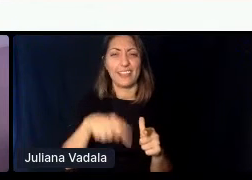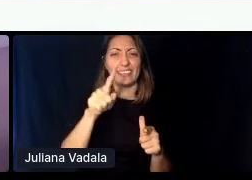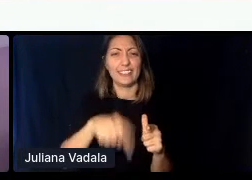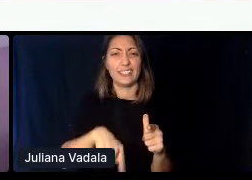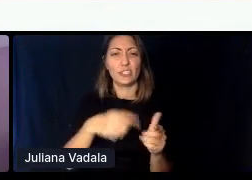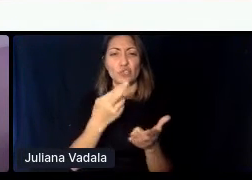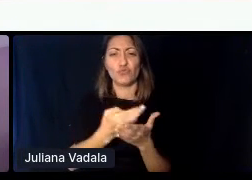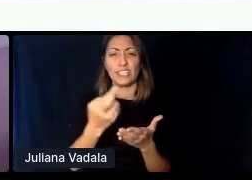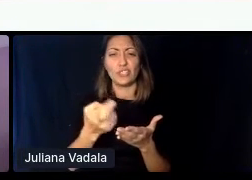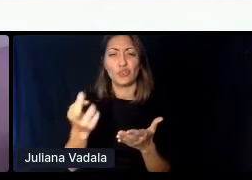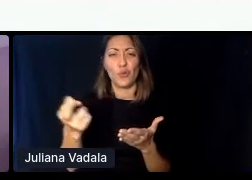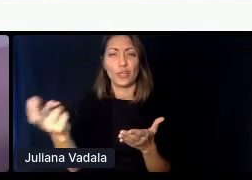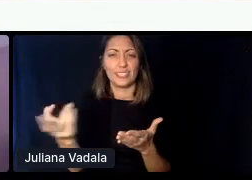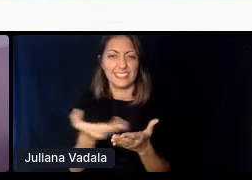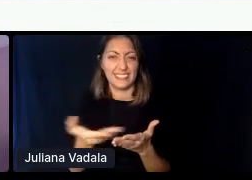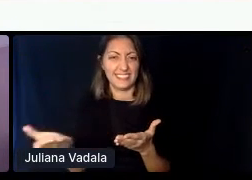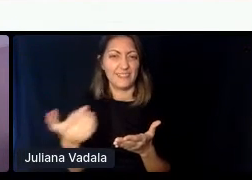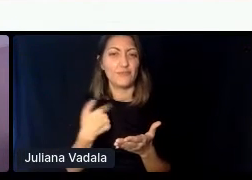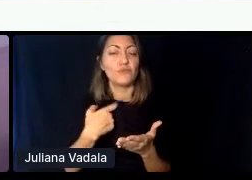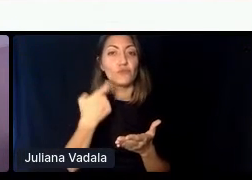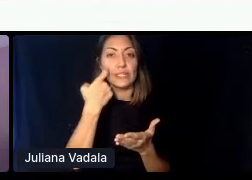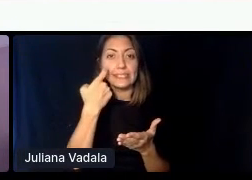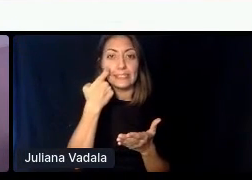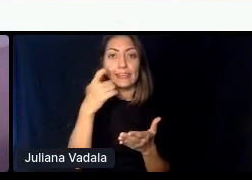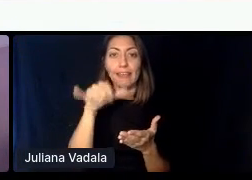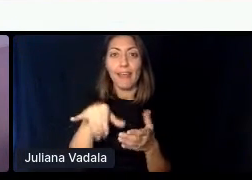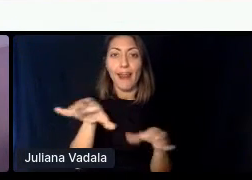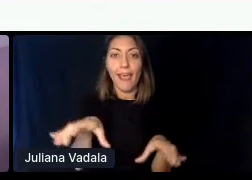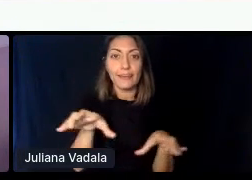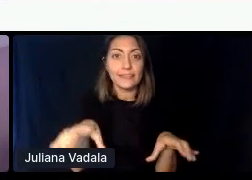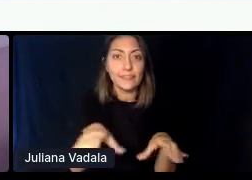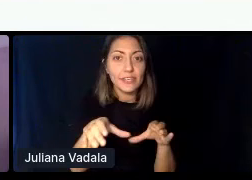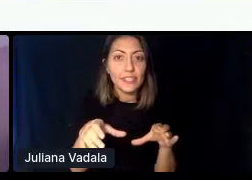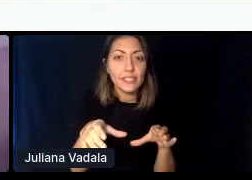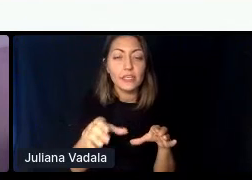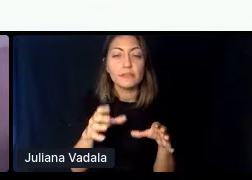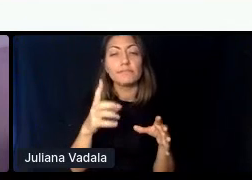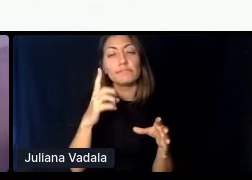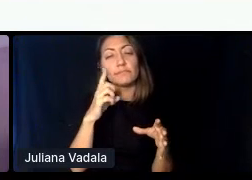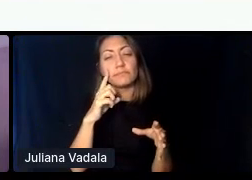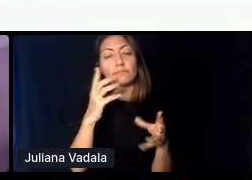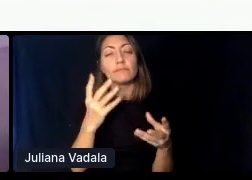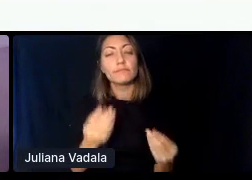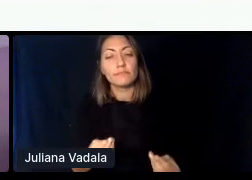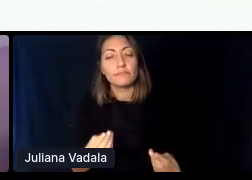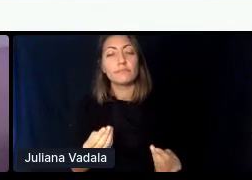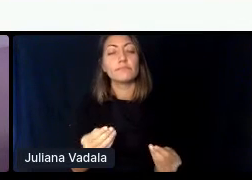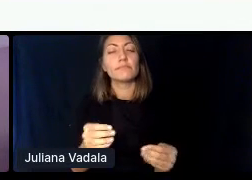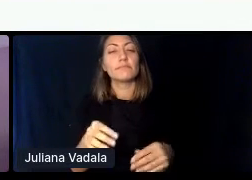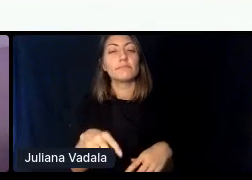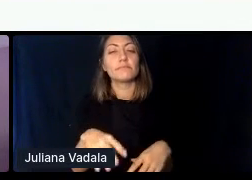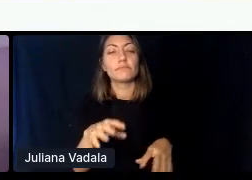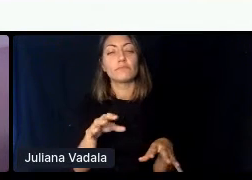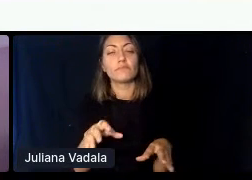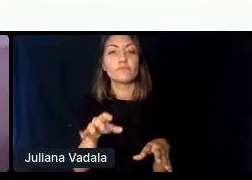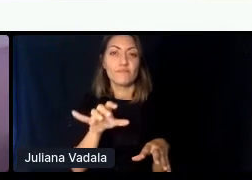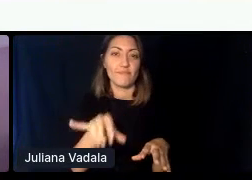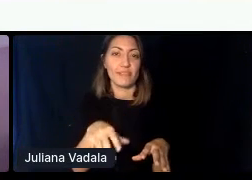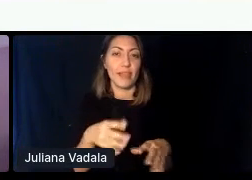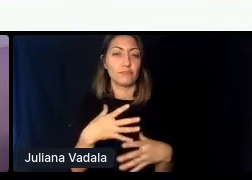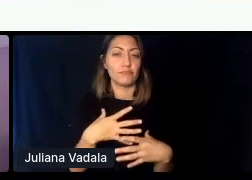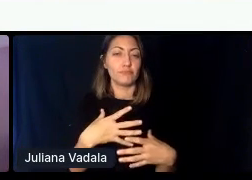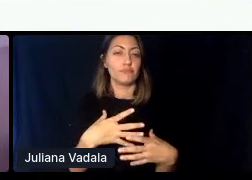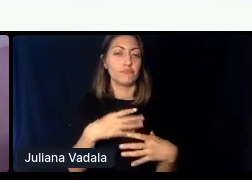autopilot mindfulness that I just went through, the reading, etc., that is being posted in the